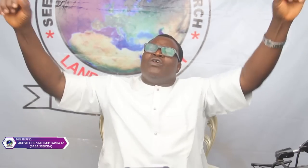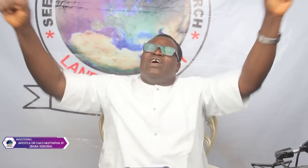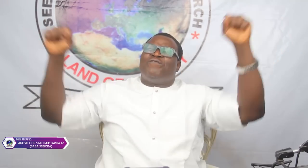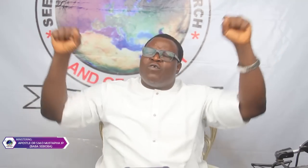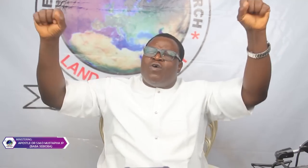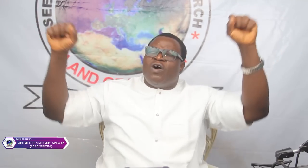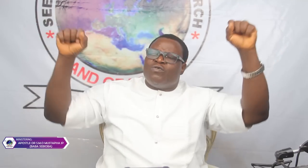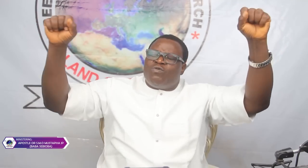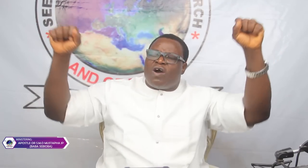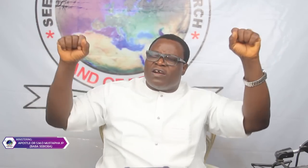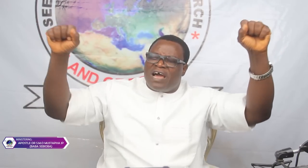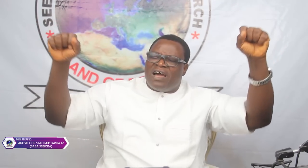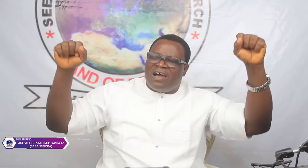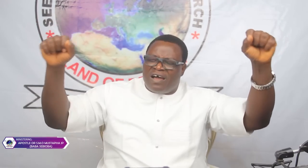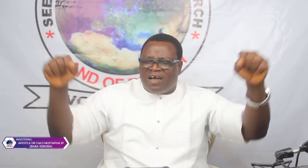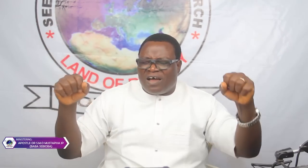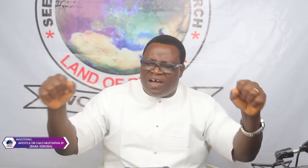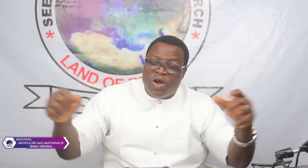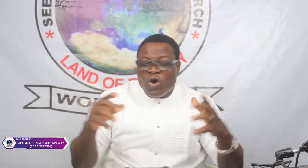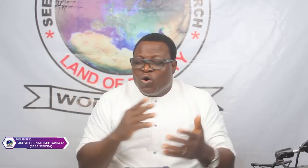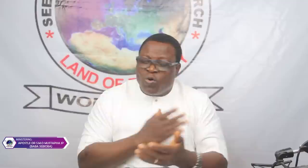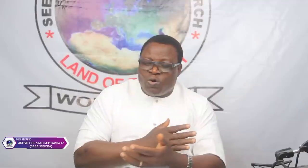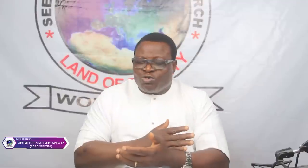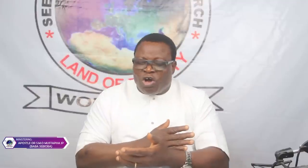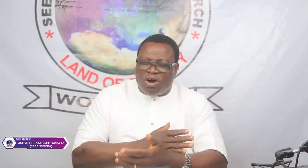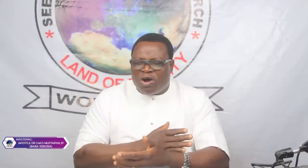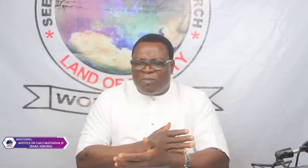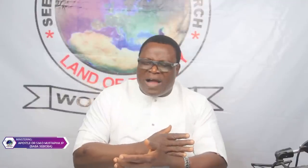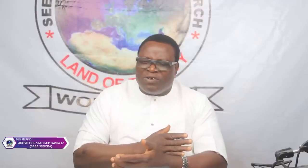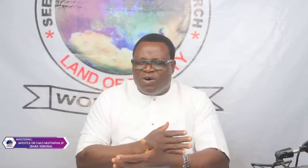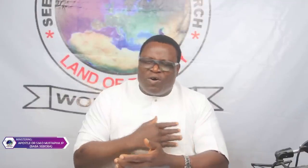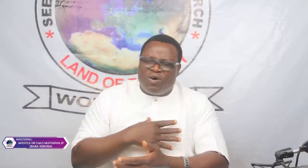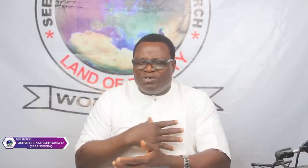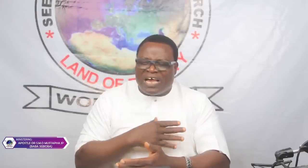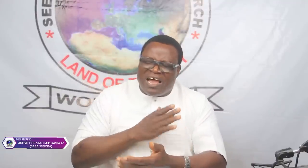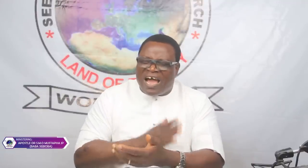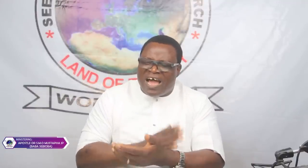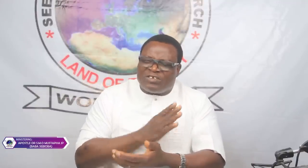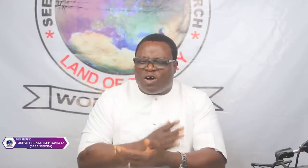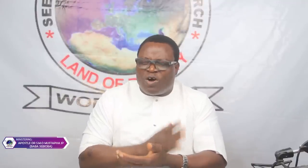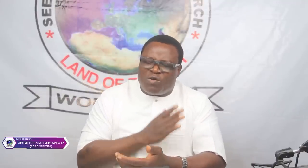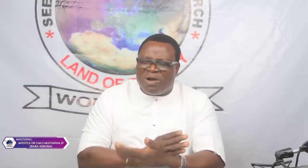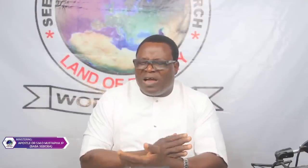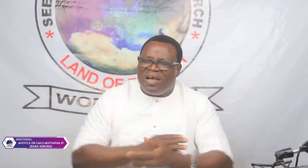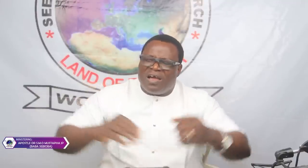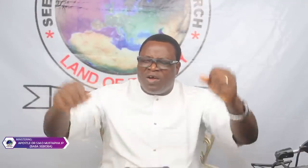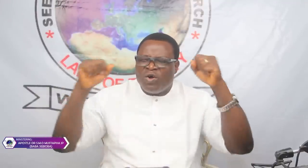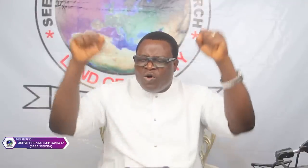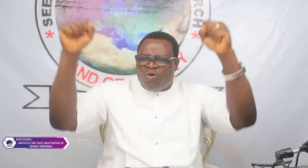jonto o mi fun oruko re o tan banu je